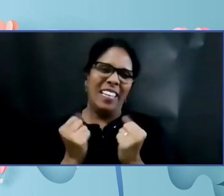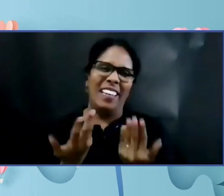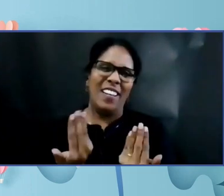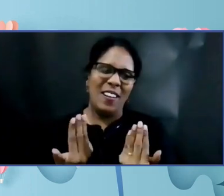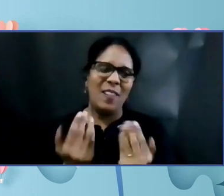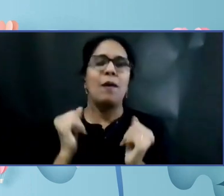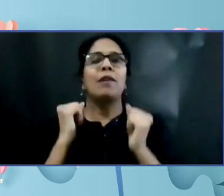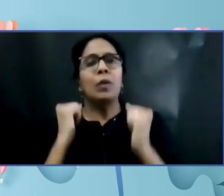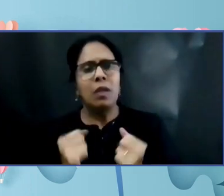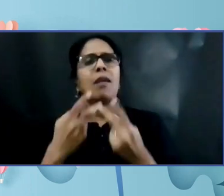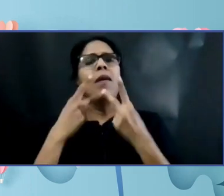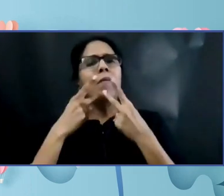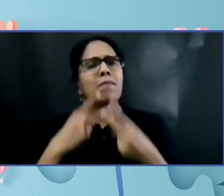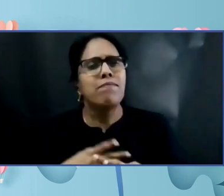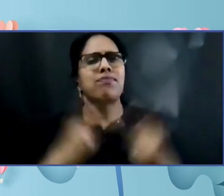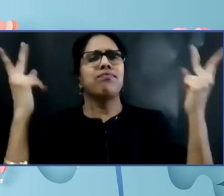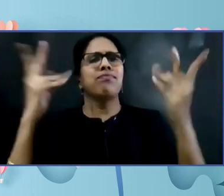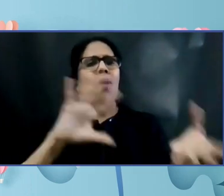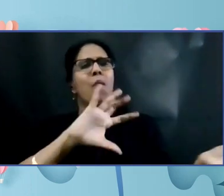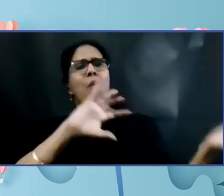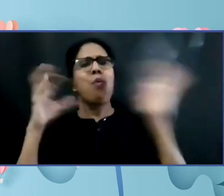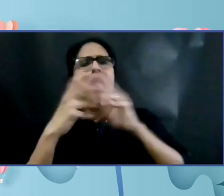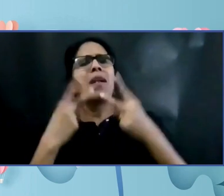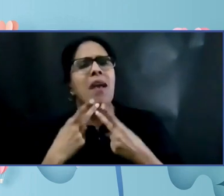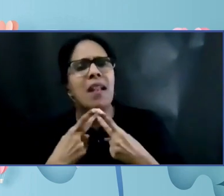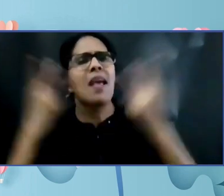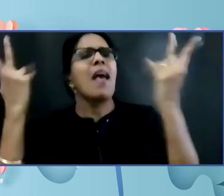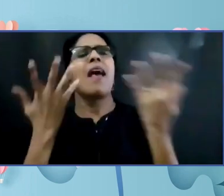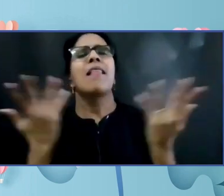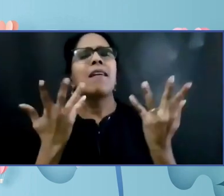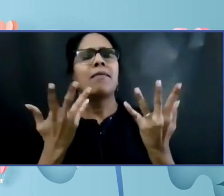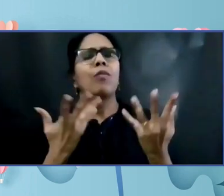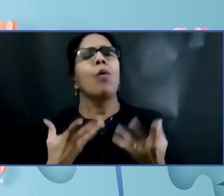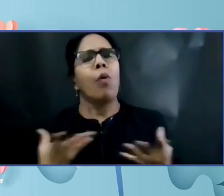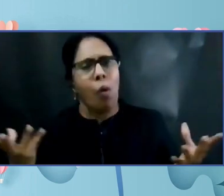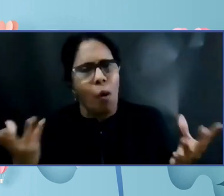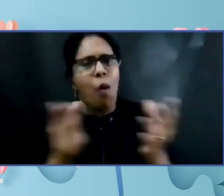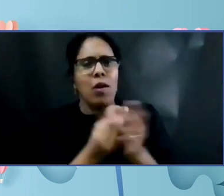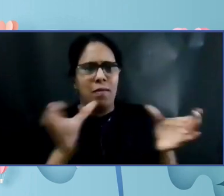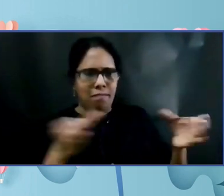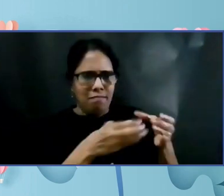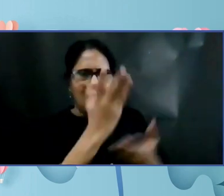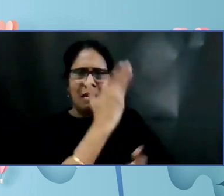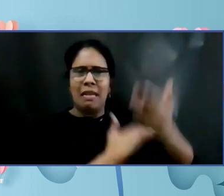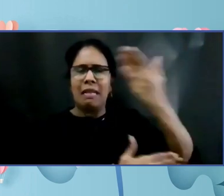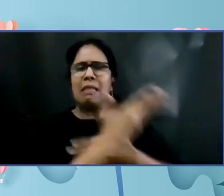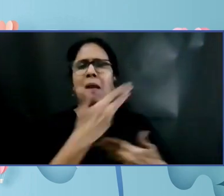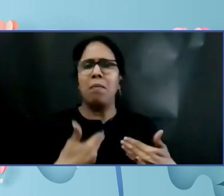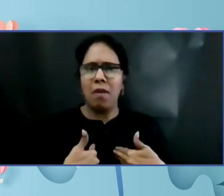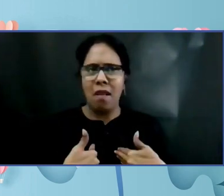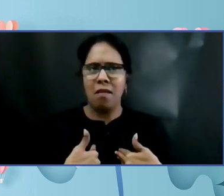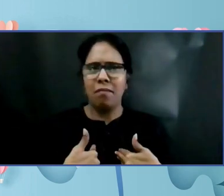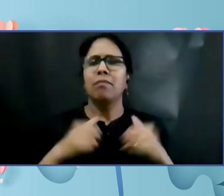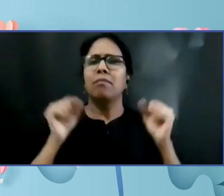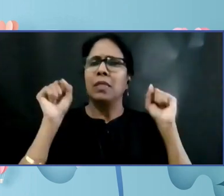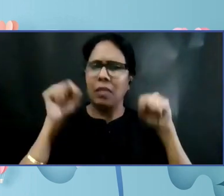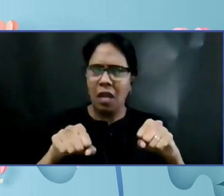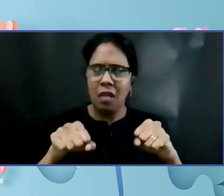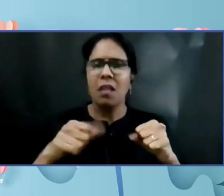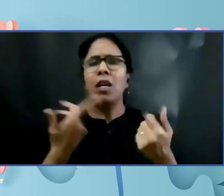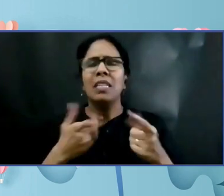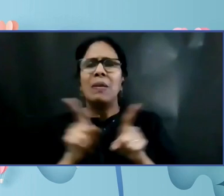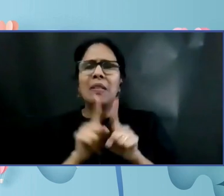today that we are disabled. We're not